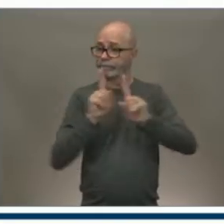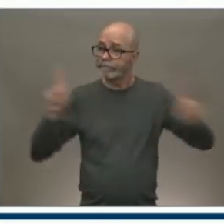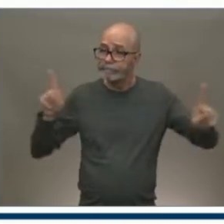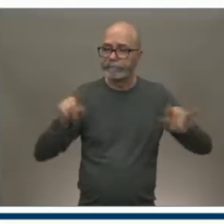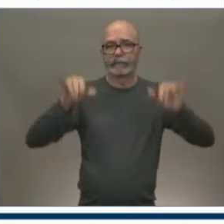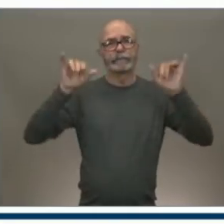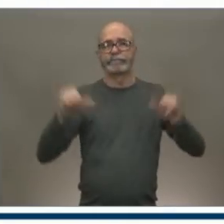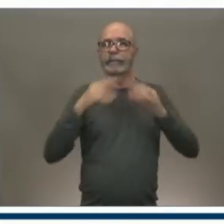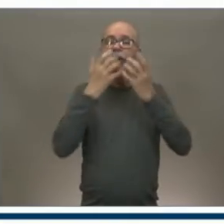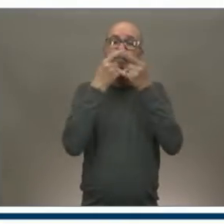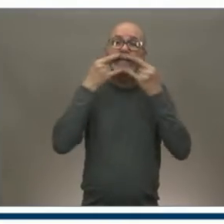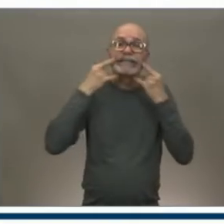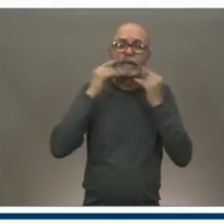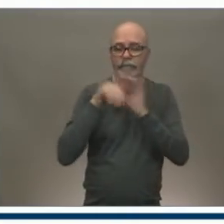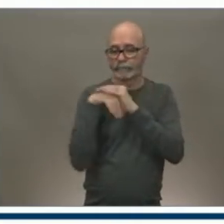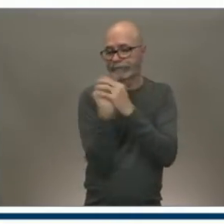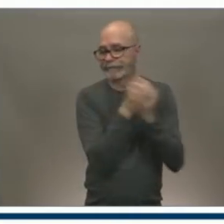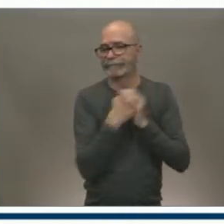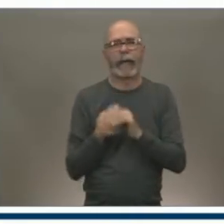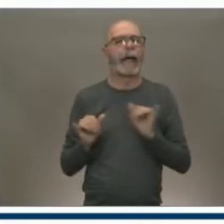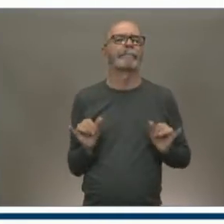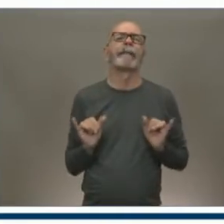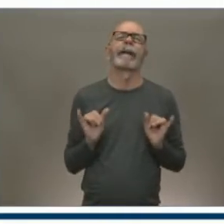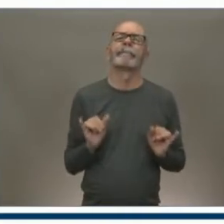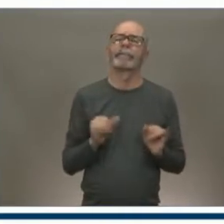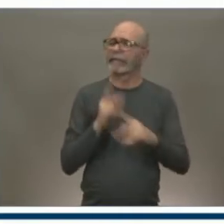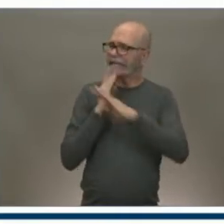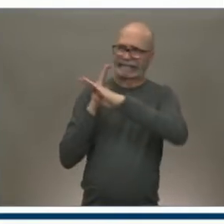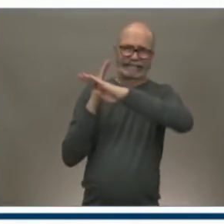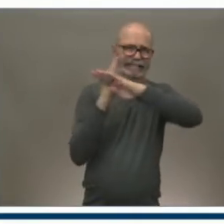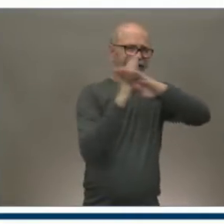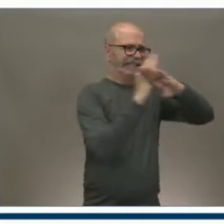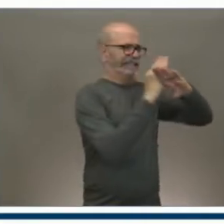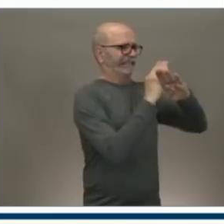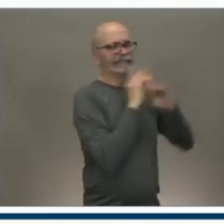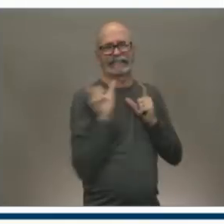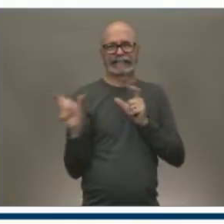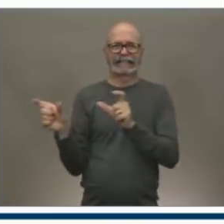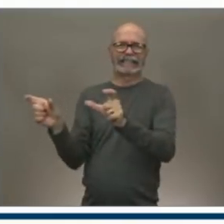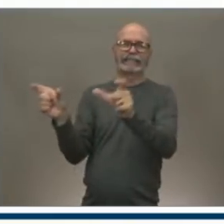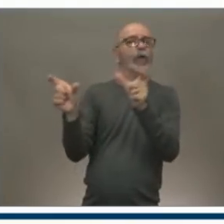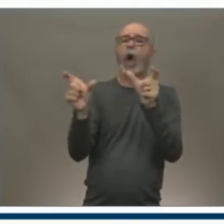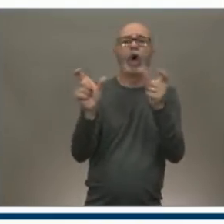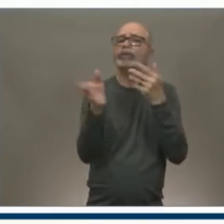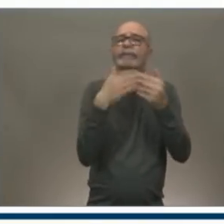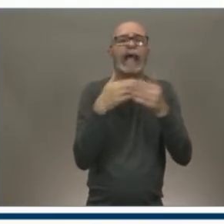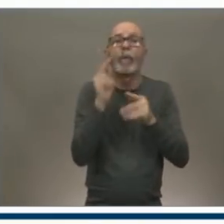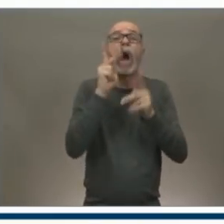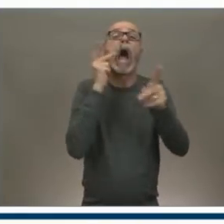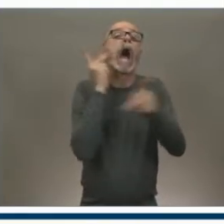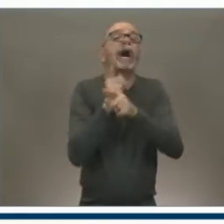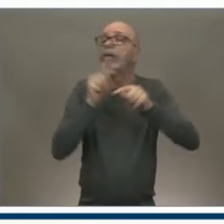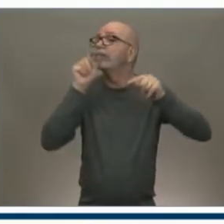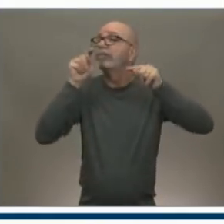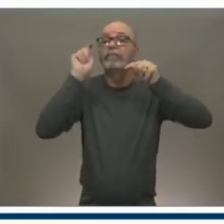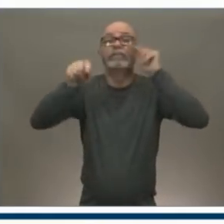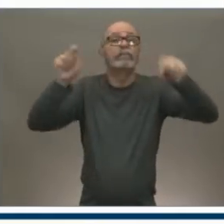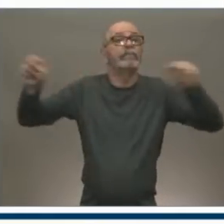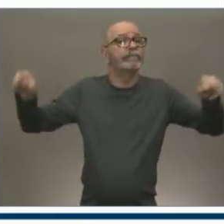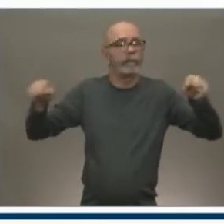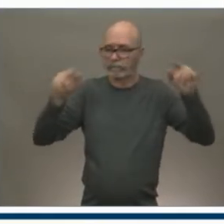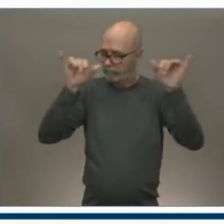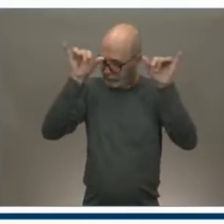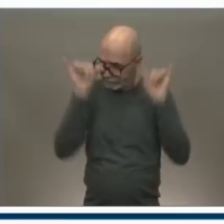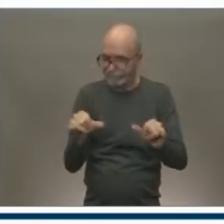pieces, that prevents the spread of COVID virus no matter what variant it is. Next question will go to Tim Biscay with the